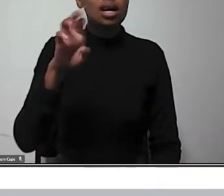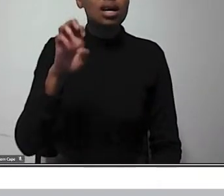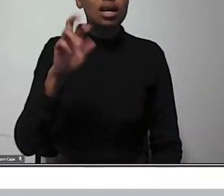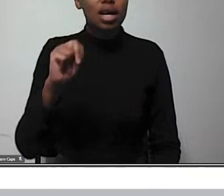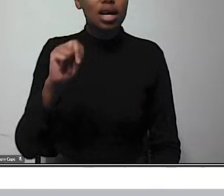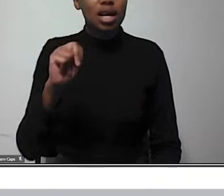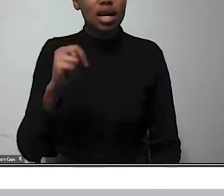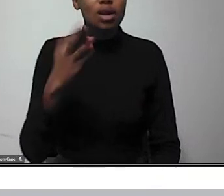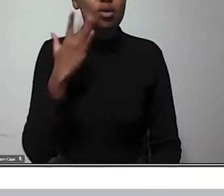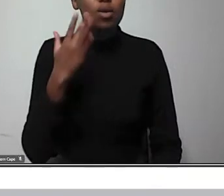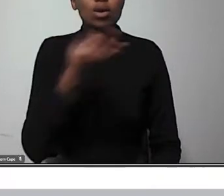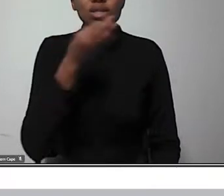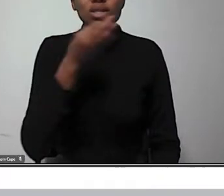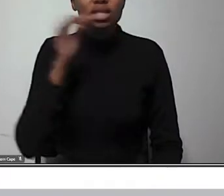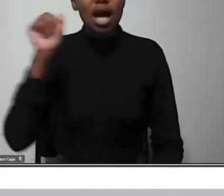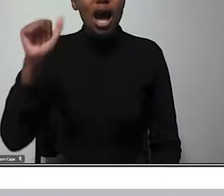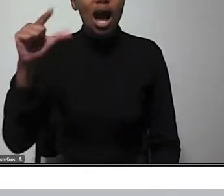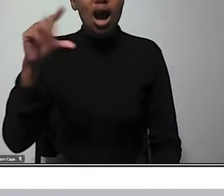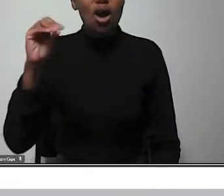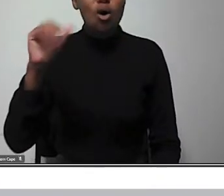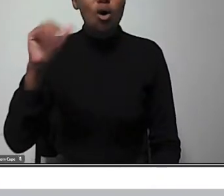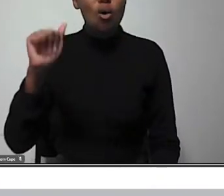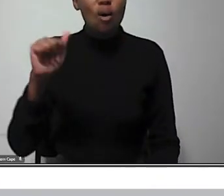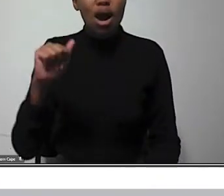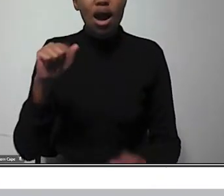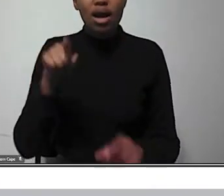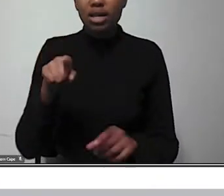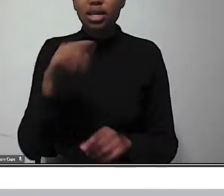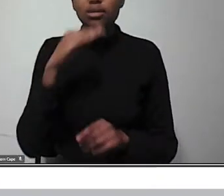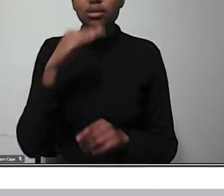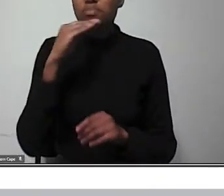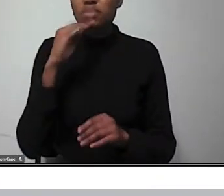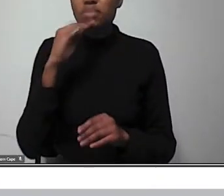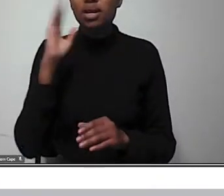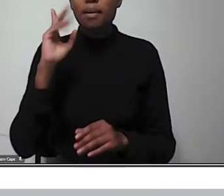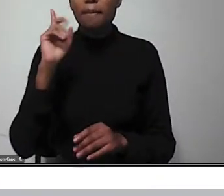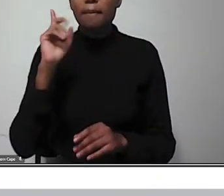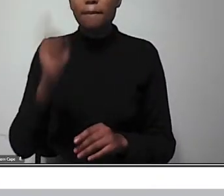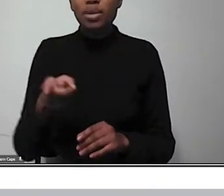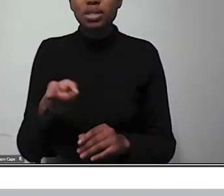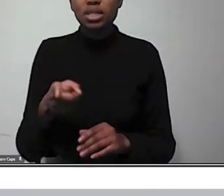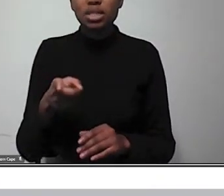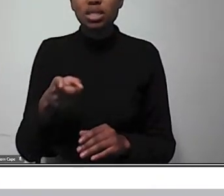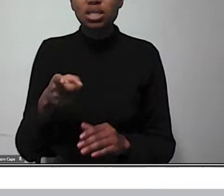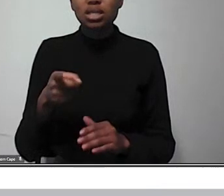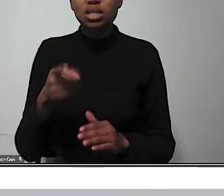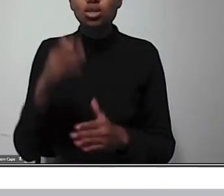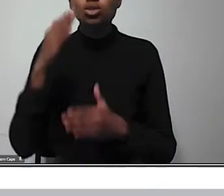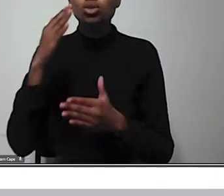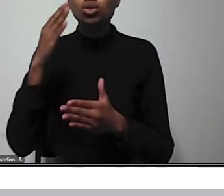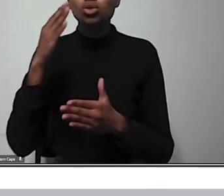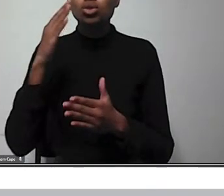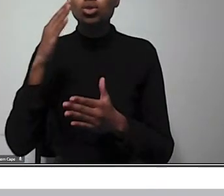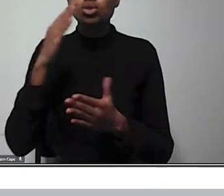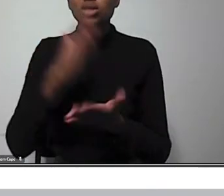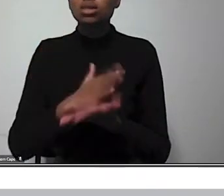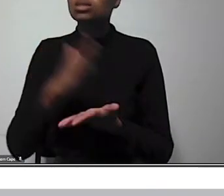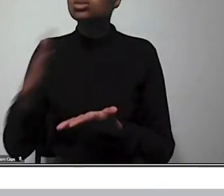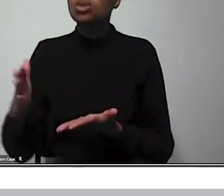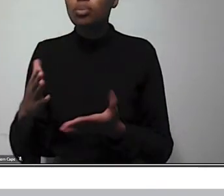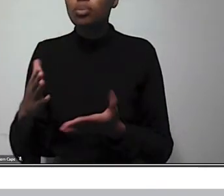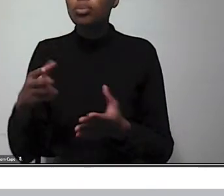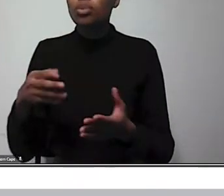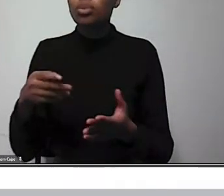with the implication, it doesn't mean we suddenly have to stop selling boats to the US. Does it simply mean